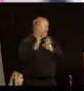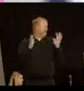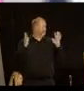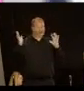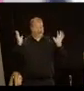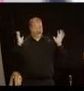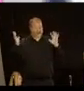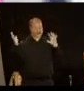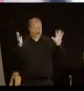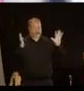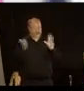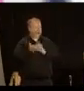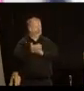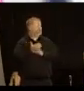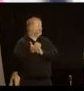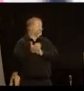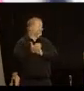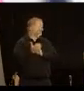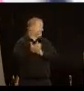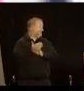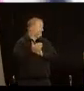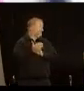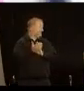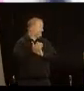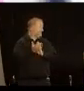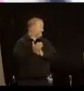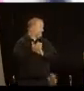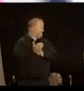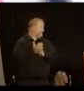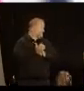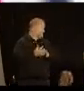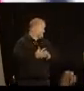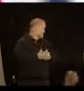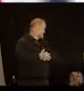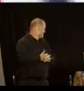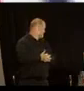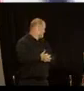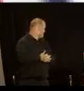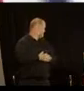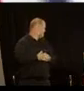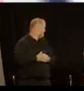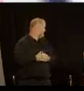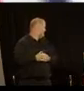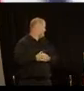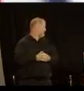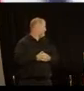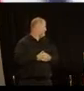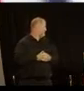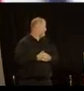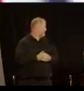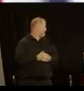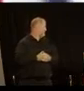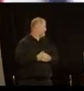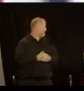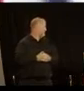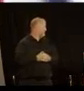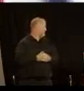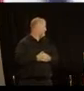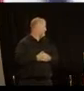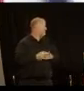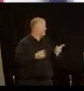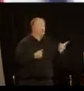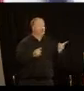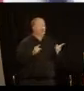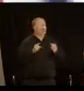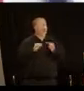Would you like to say something? This is your name. You don't really look alike, but we could get you an And this is an